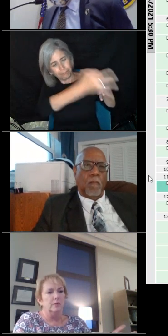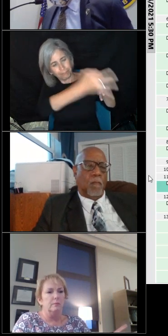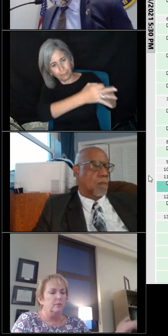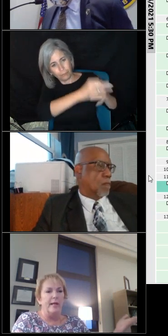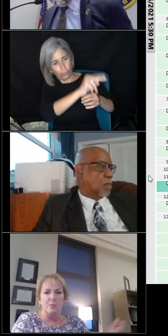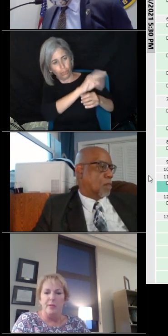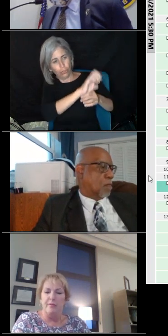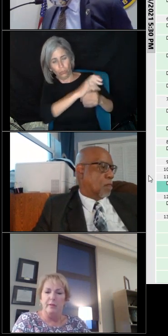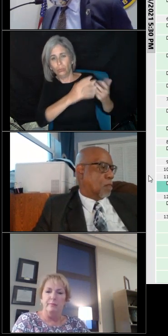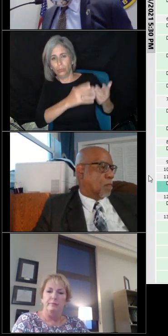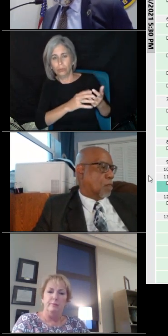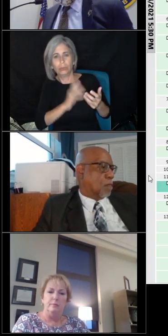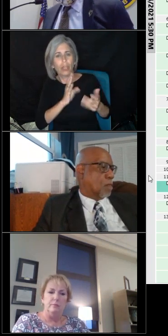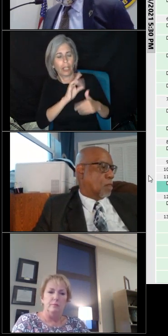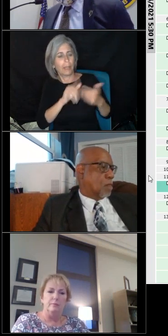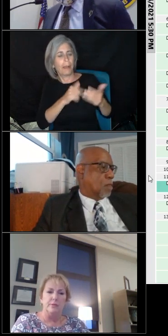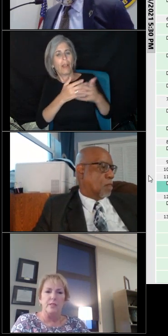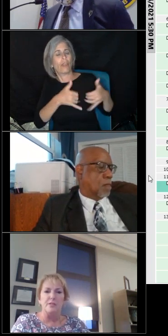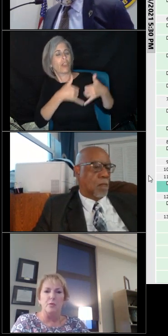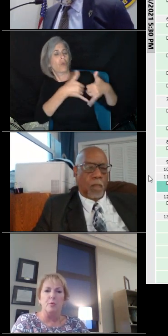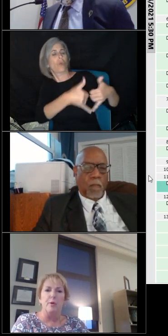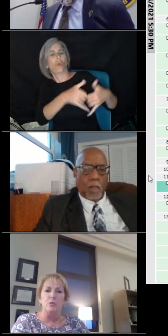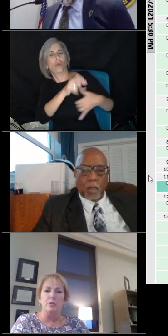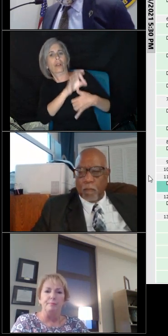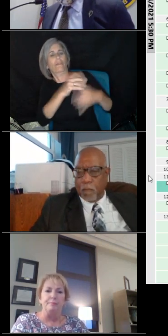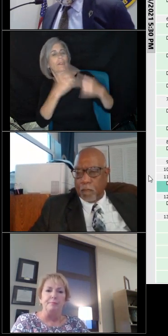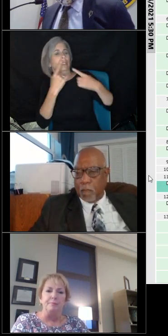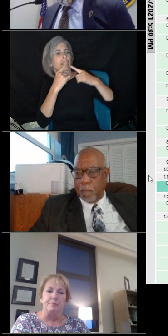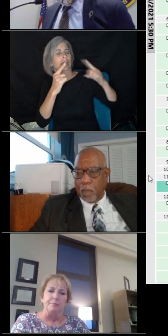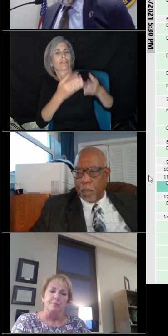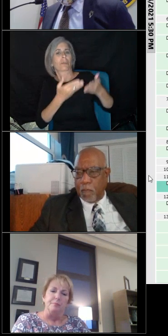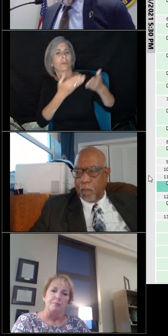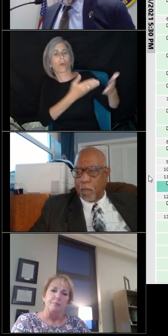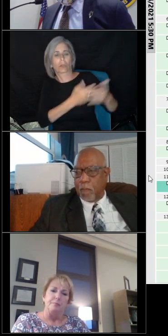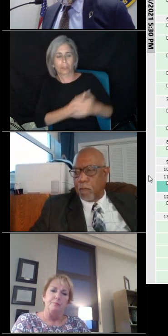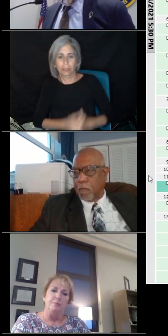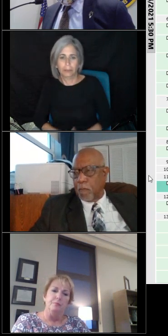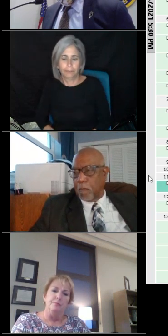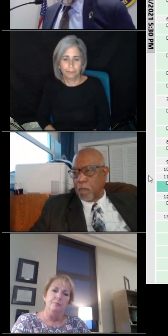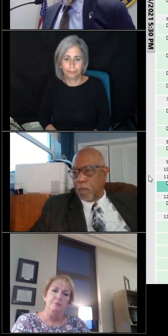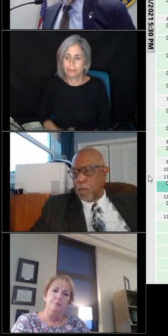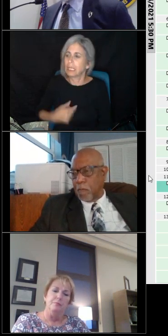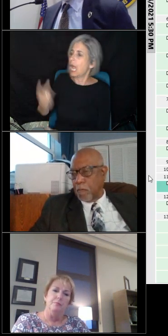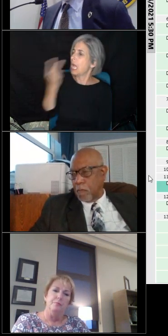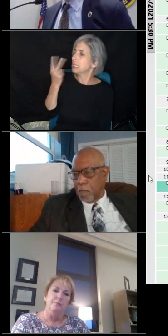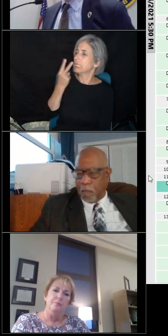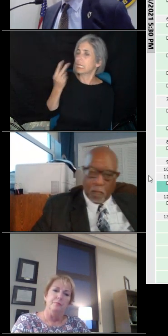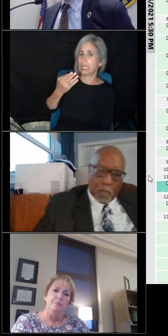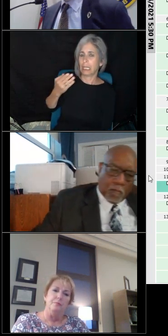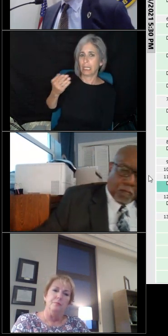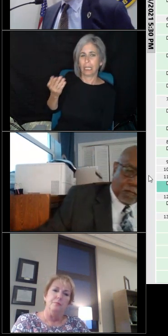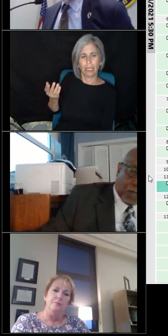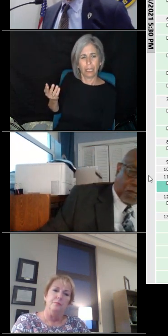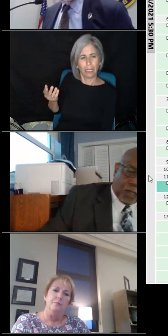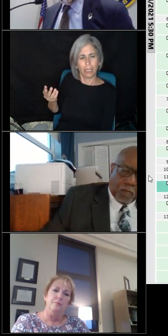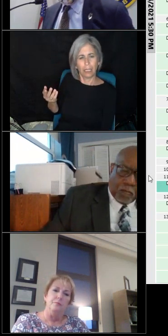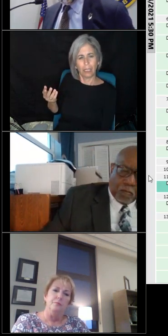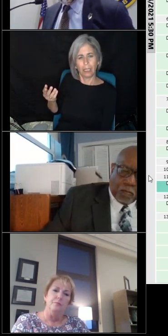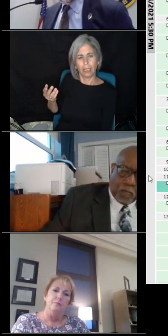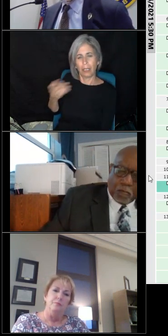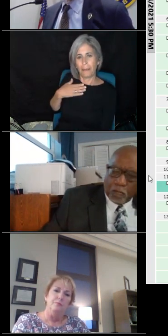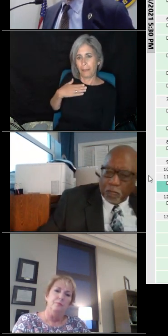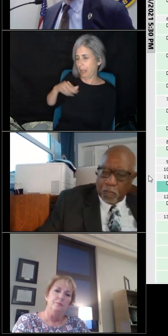the announcement of the successful proposer. And I see that monuments got pushed back again from April